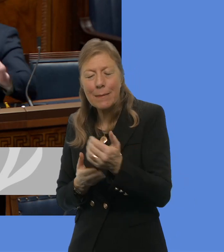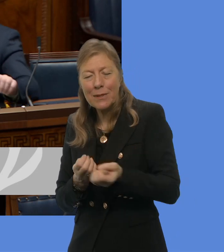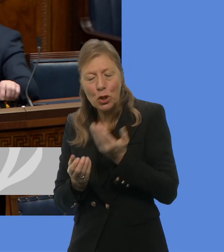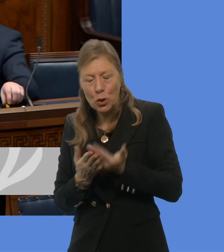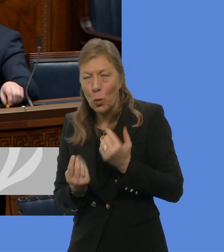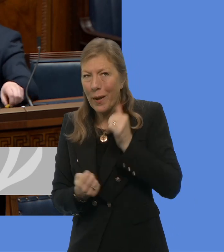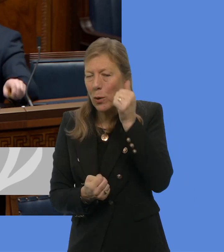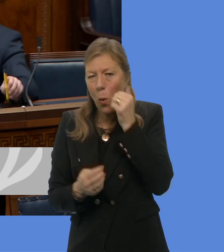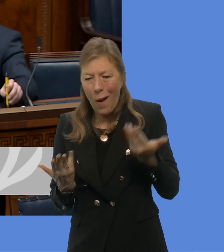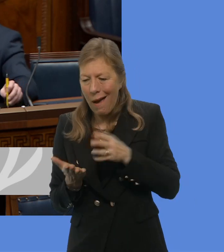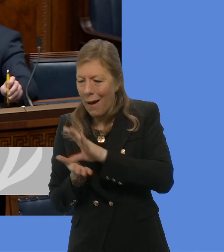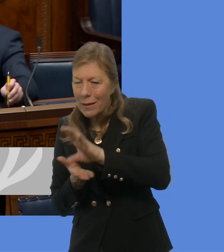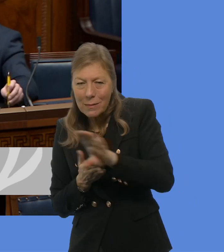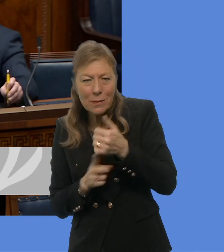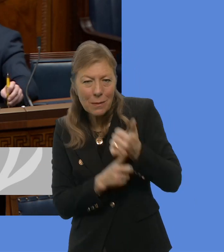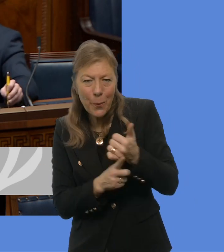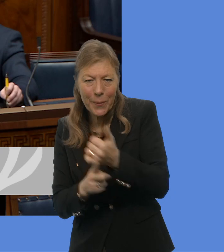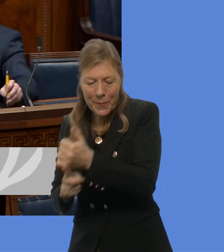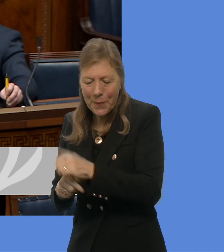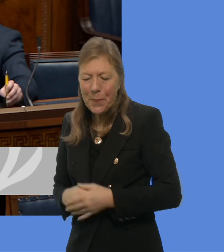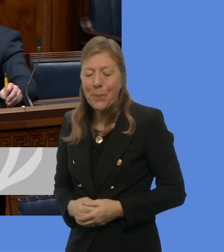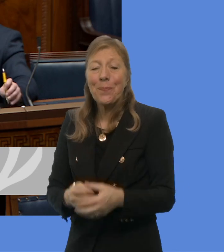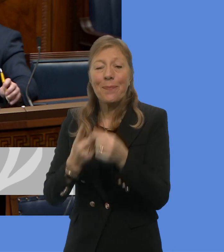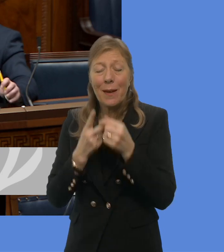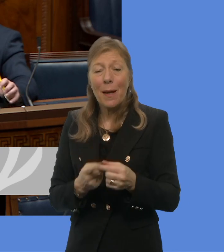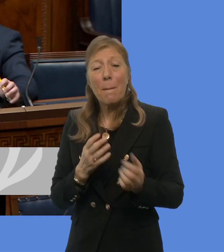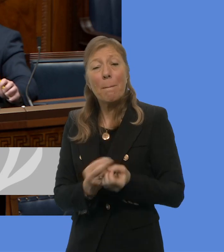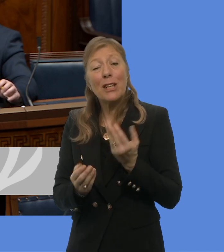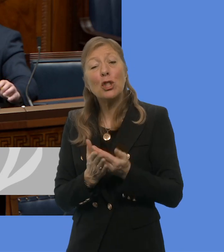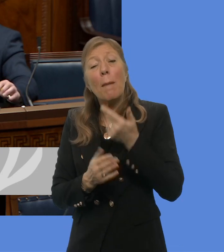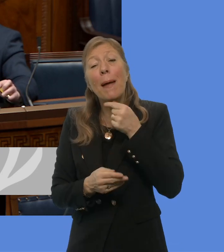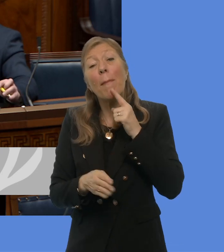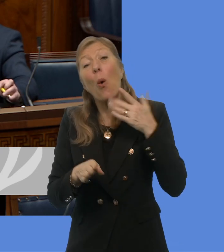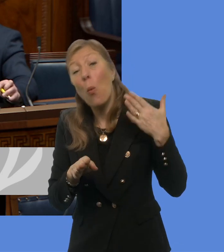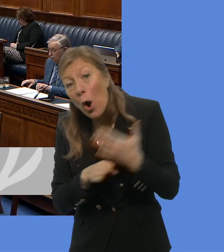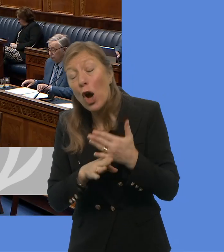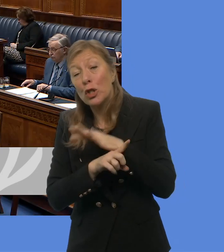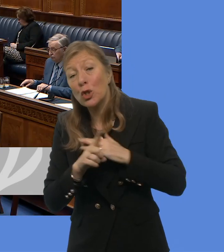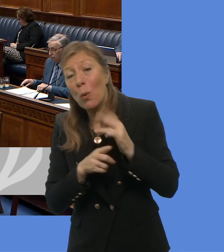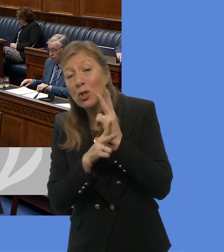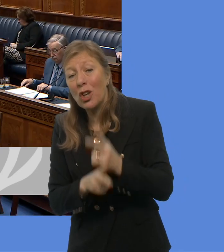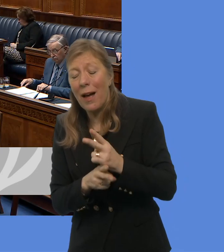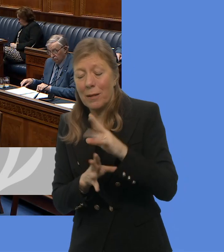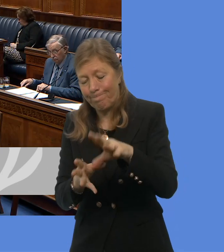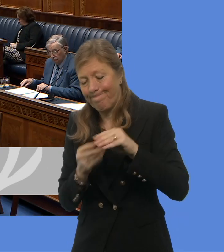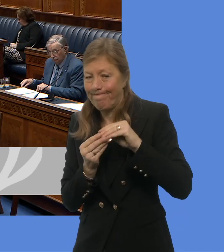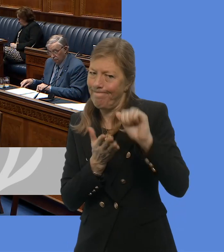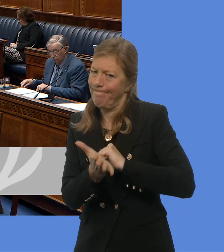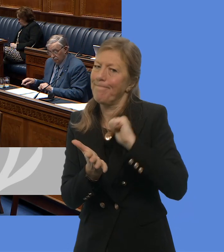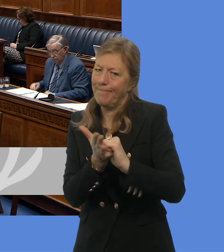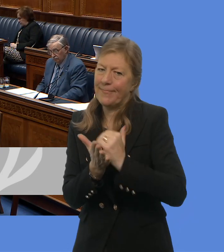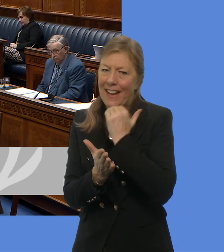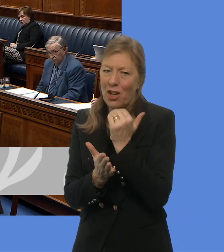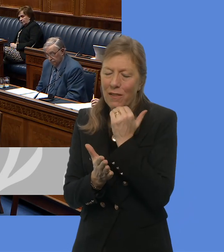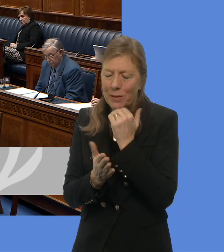real living wage sector, which is a policy the member will be aware I announced earlier this month. I also made available additional funding